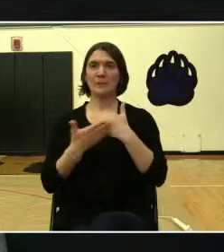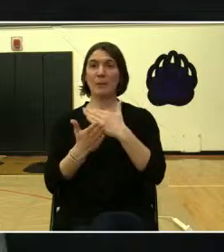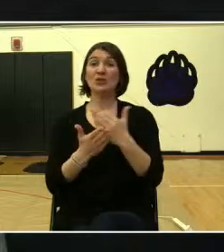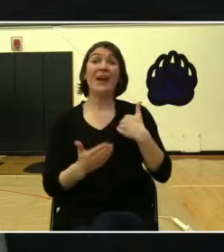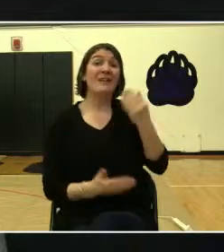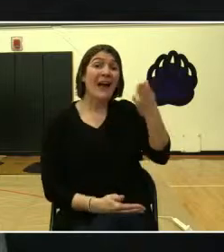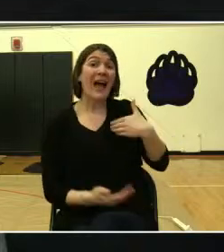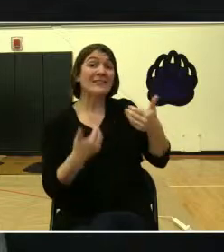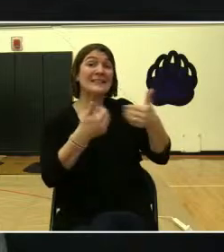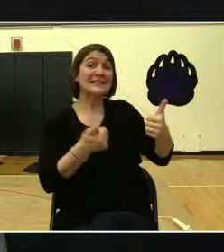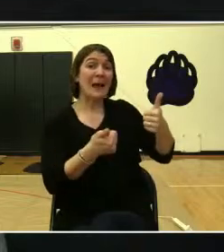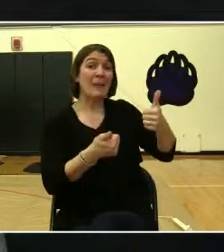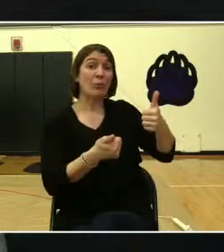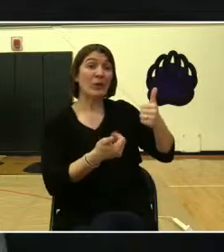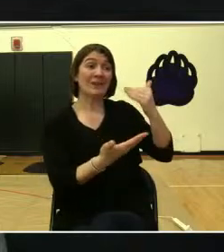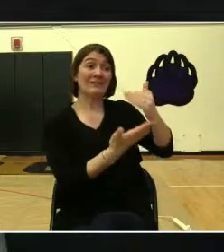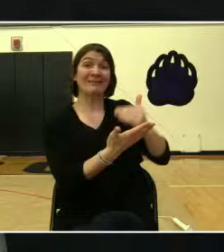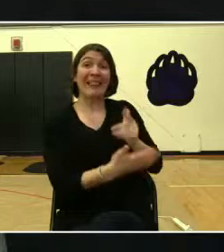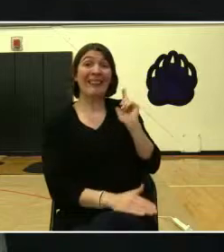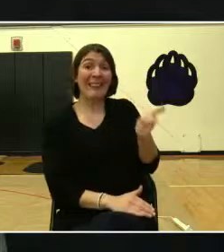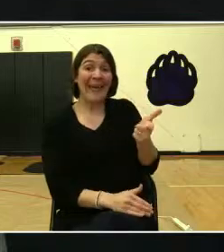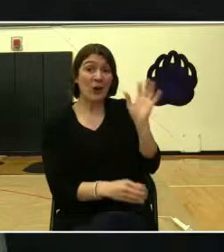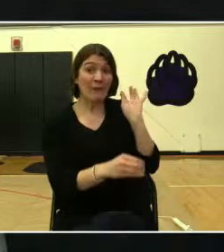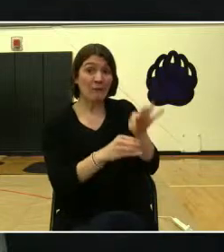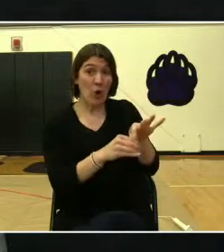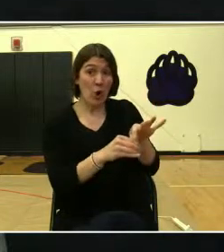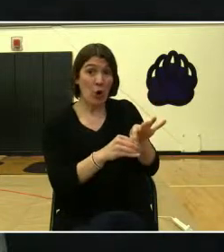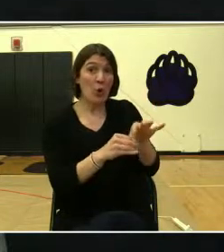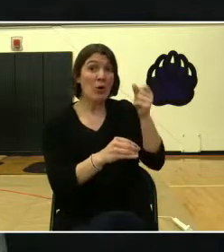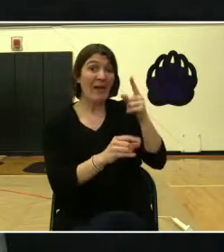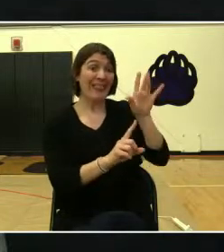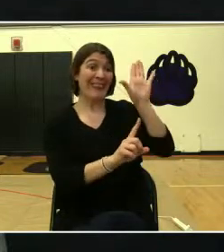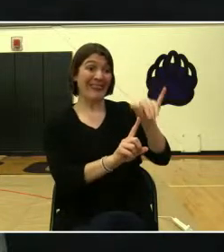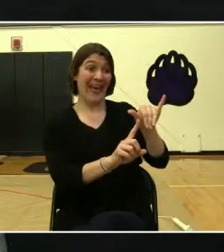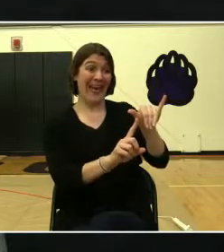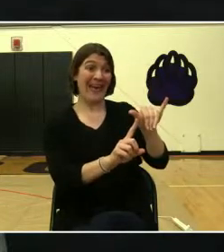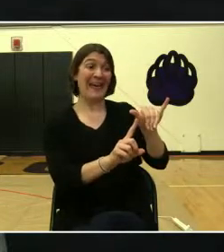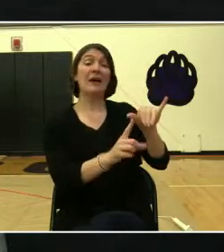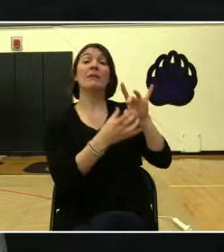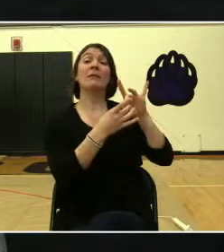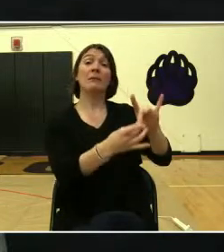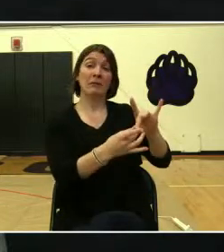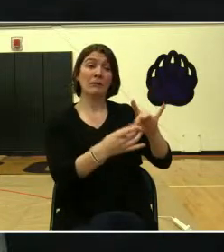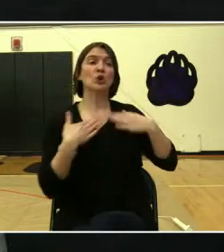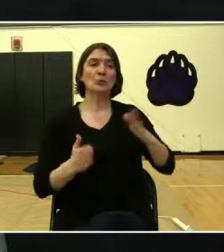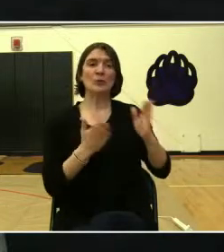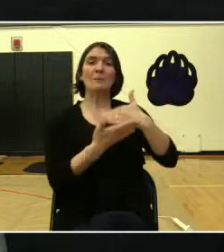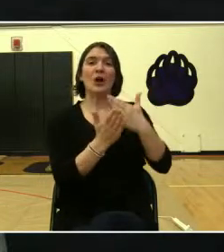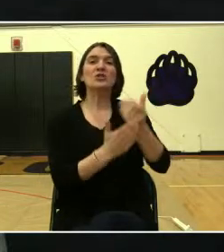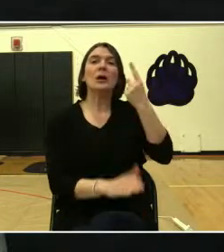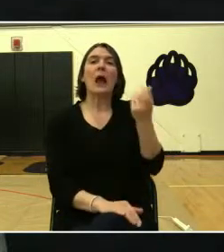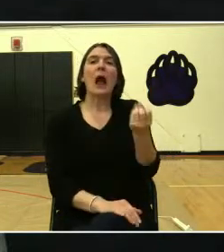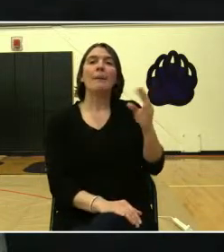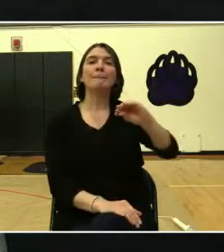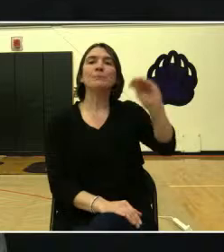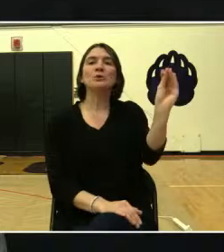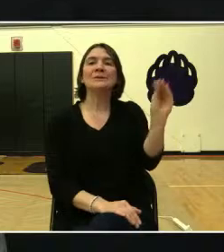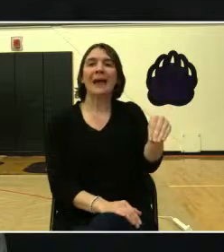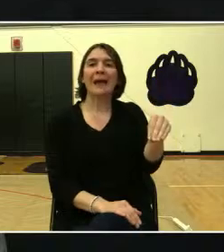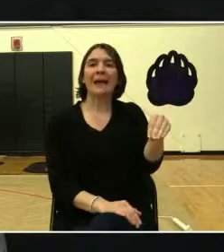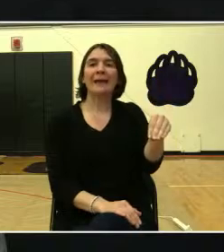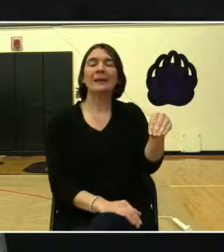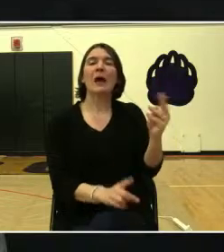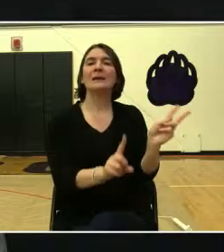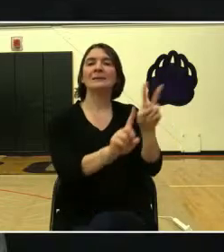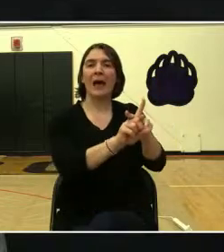article to be voted on later at town meeting about the percentage of the